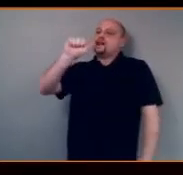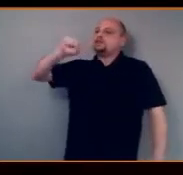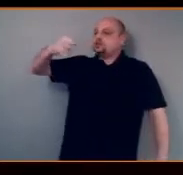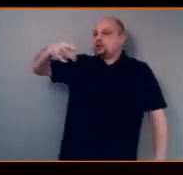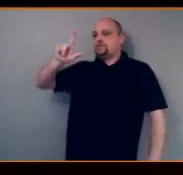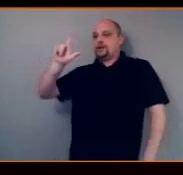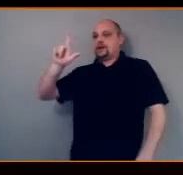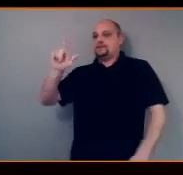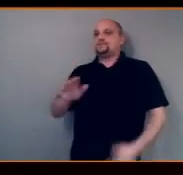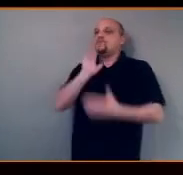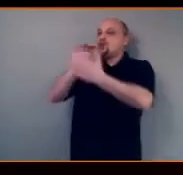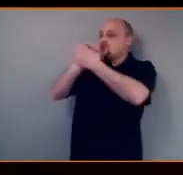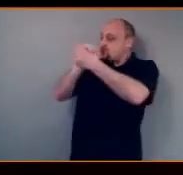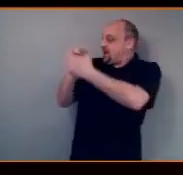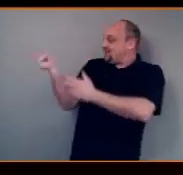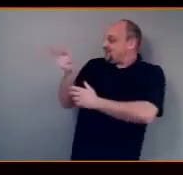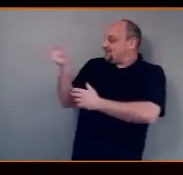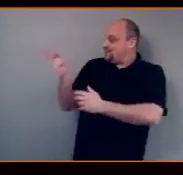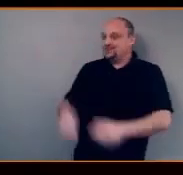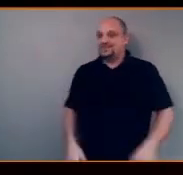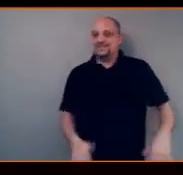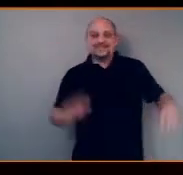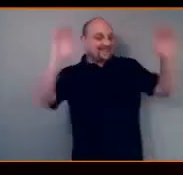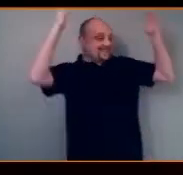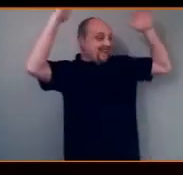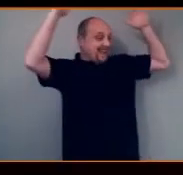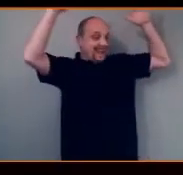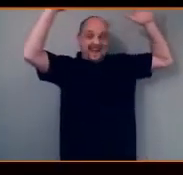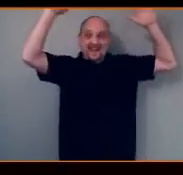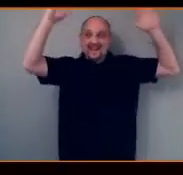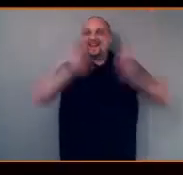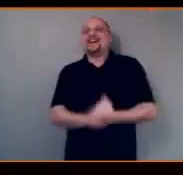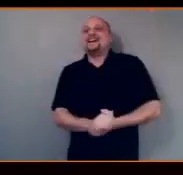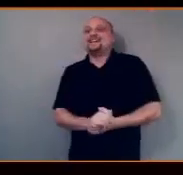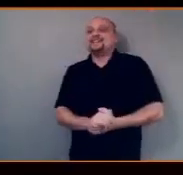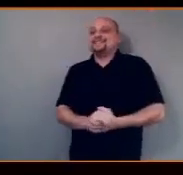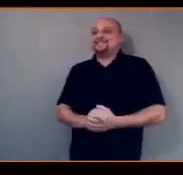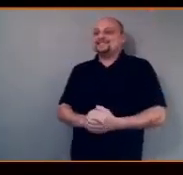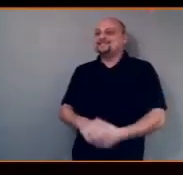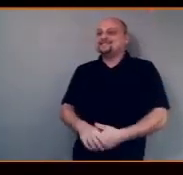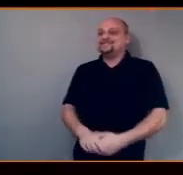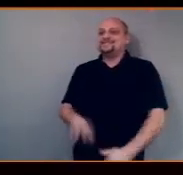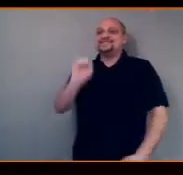exciting and successful landing yesterday. Yeah, I'm sure you're excited.